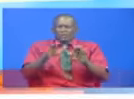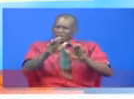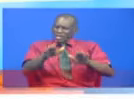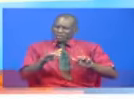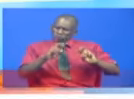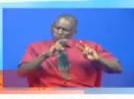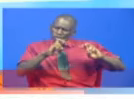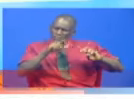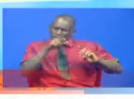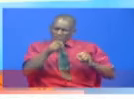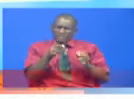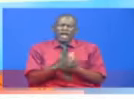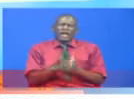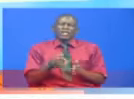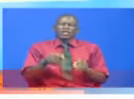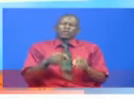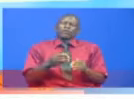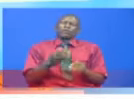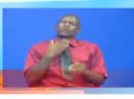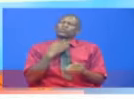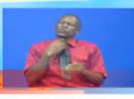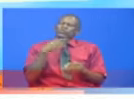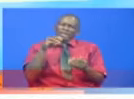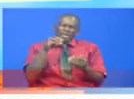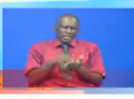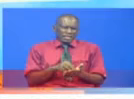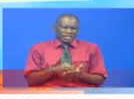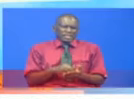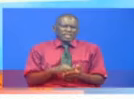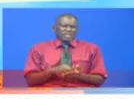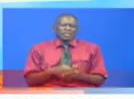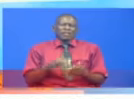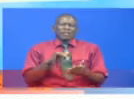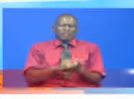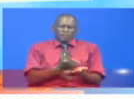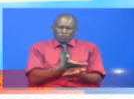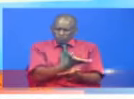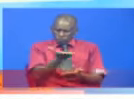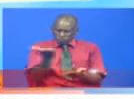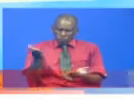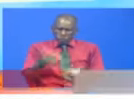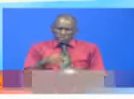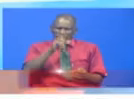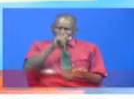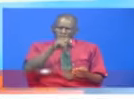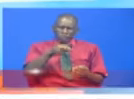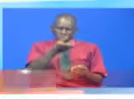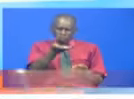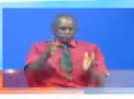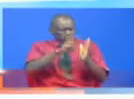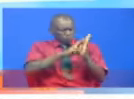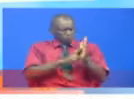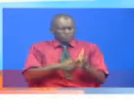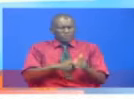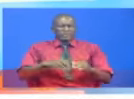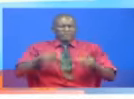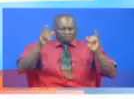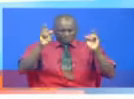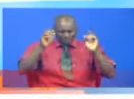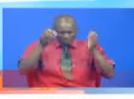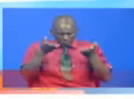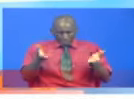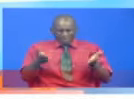again we want to say in the strongest term that those prohibitions still stand.